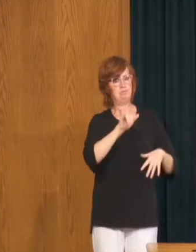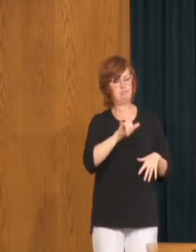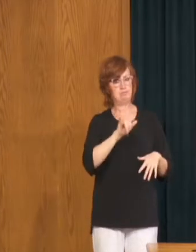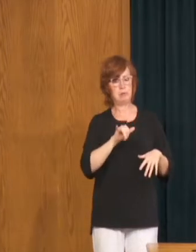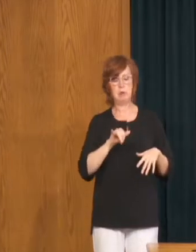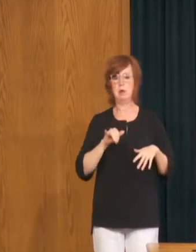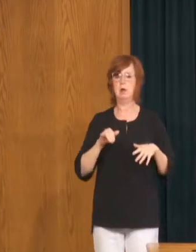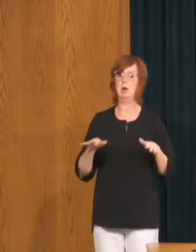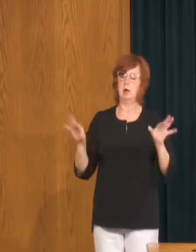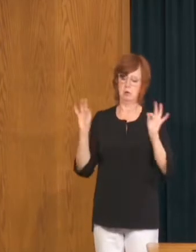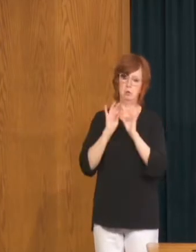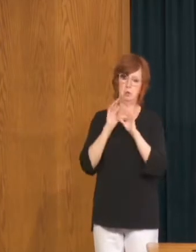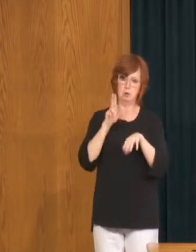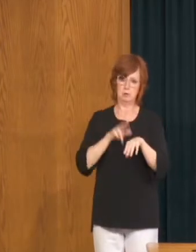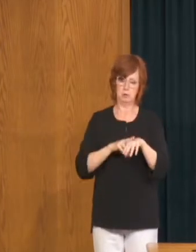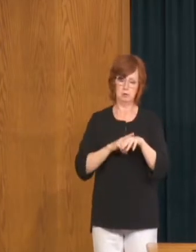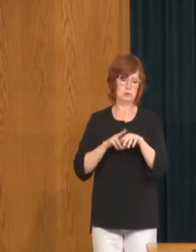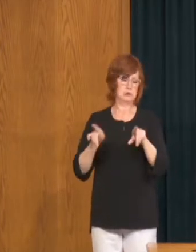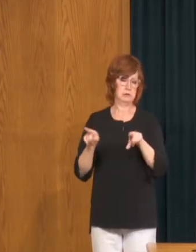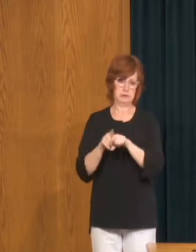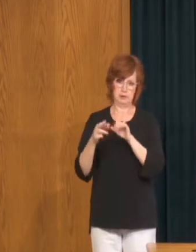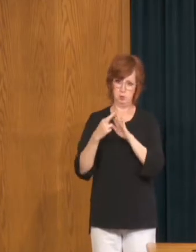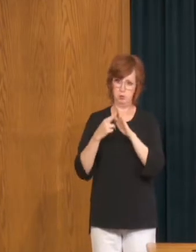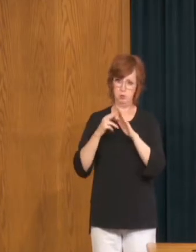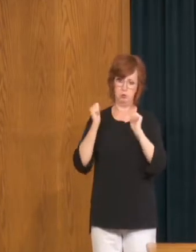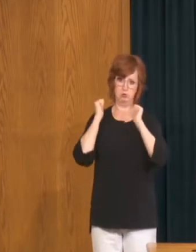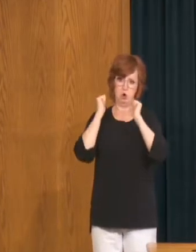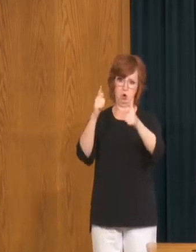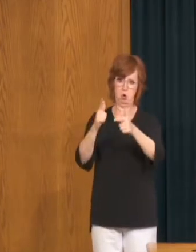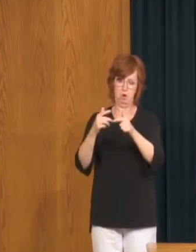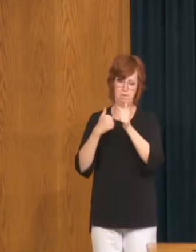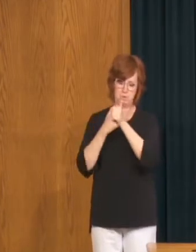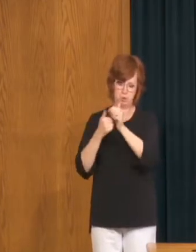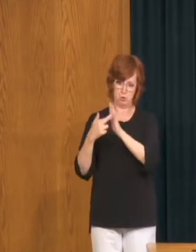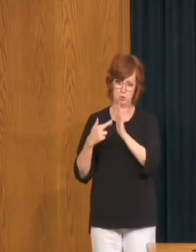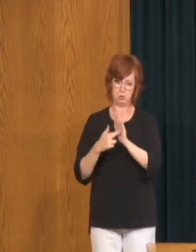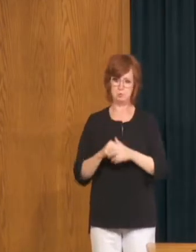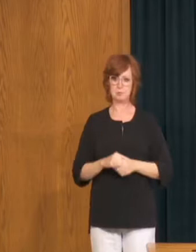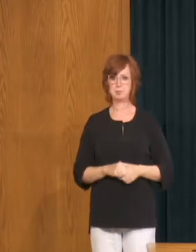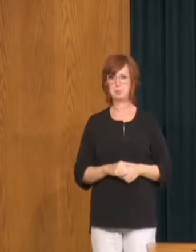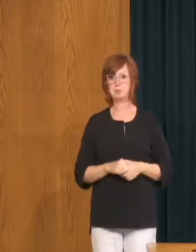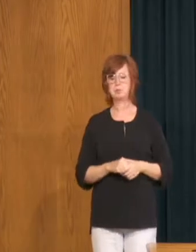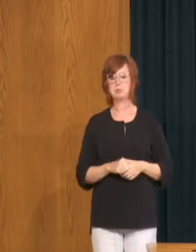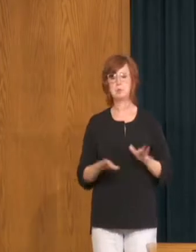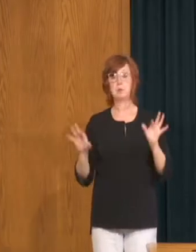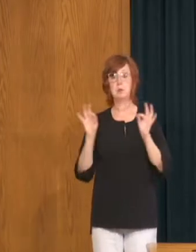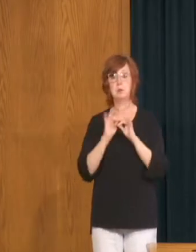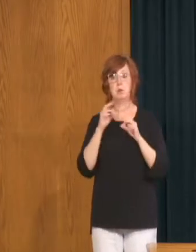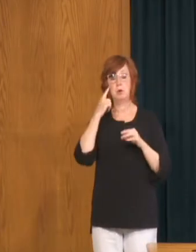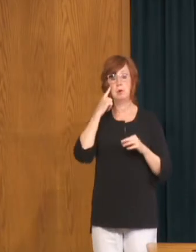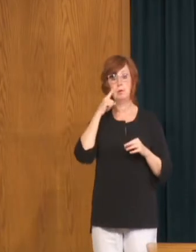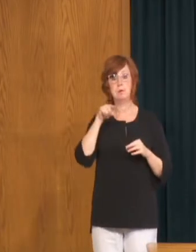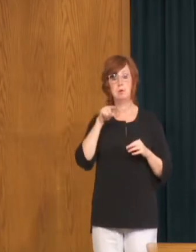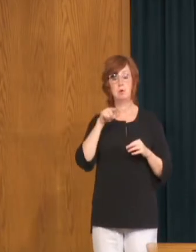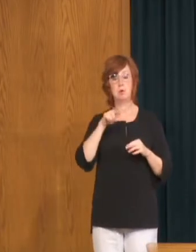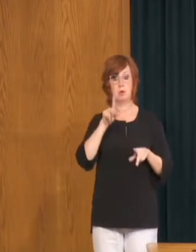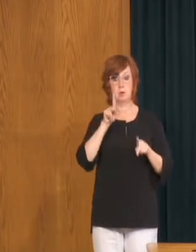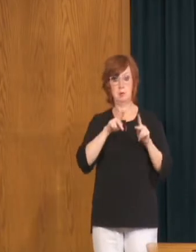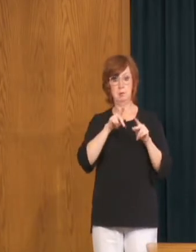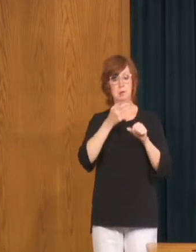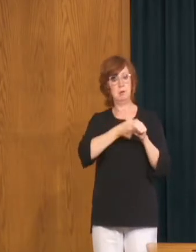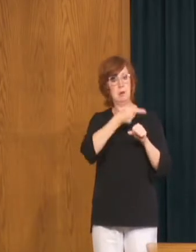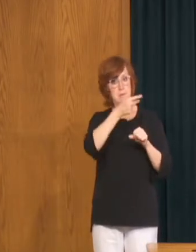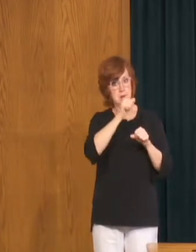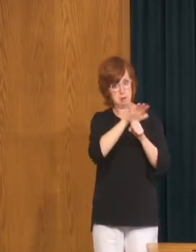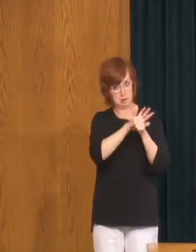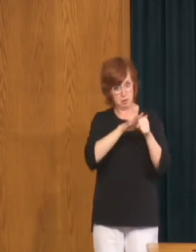time apply to everyone all the time, I think definitely a message for residents of the